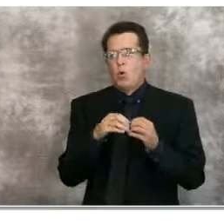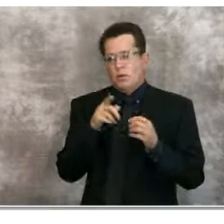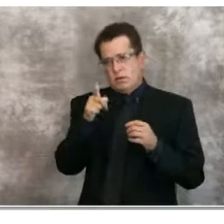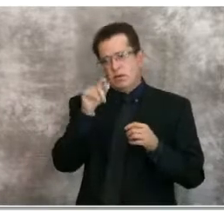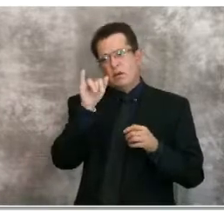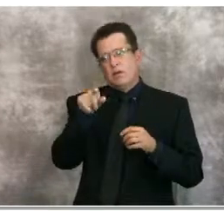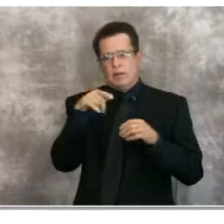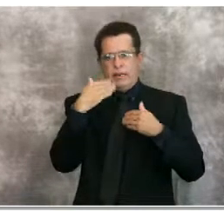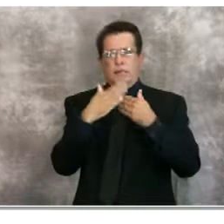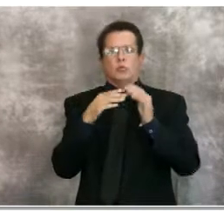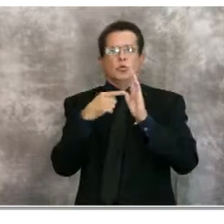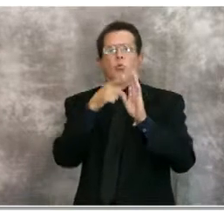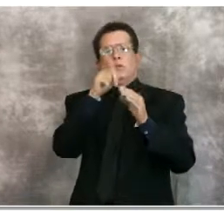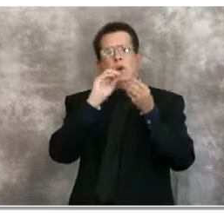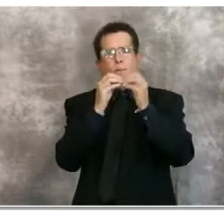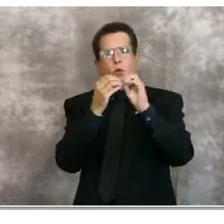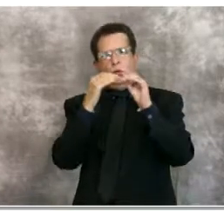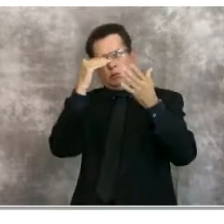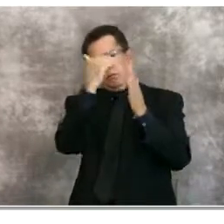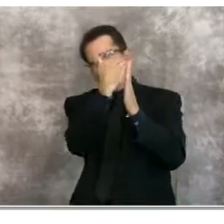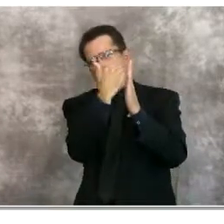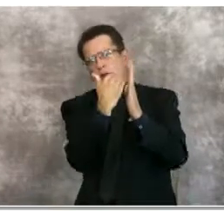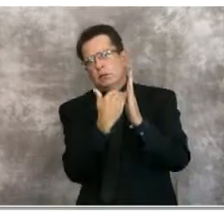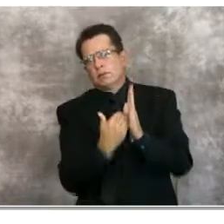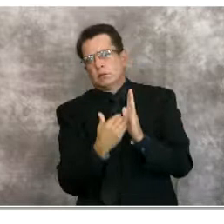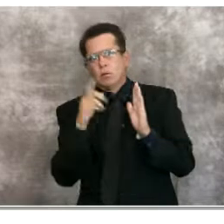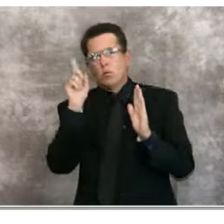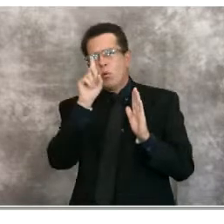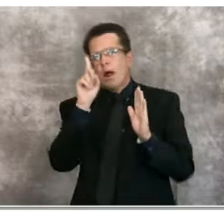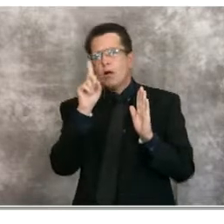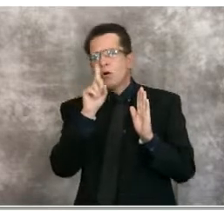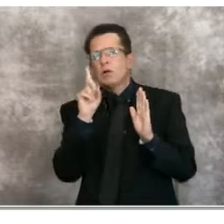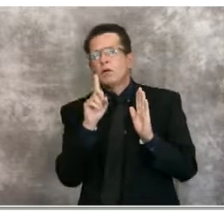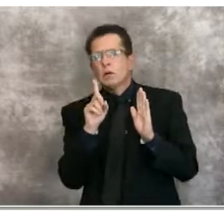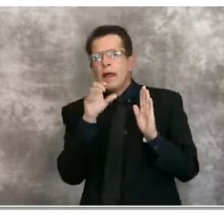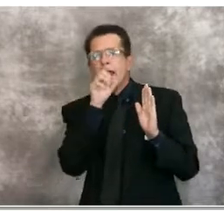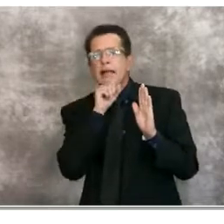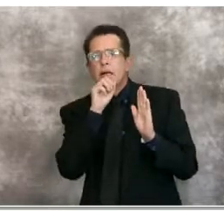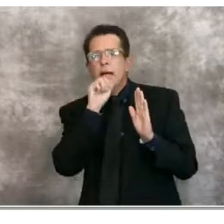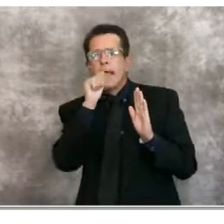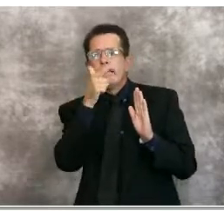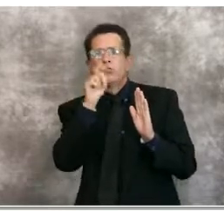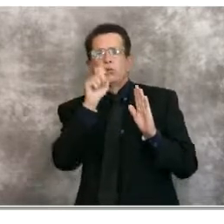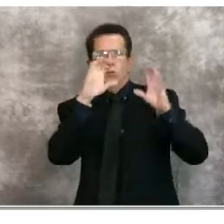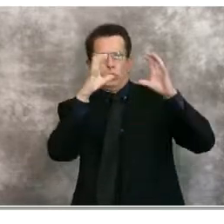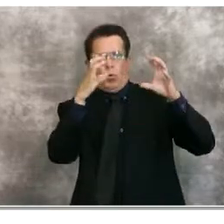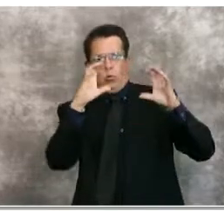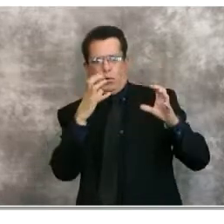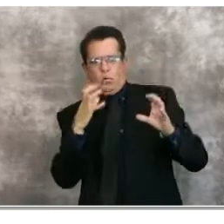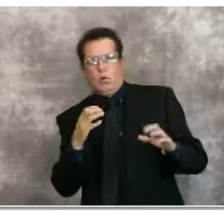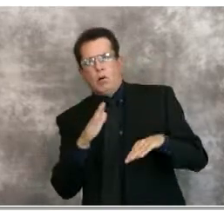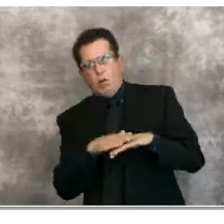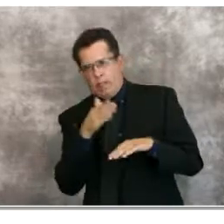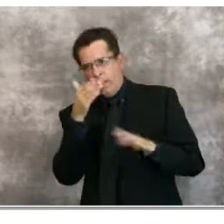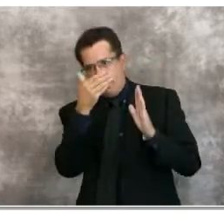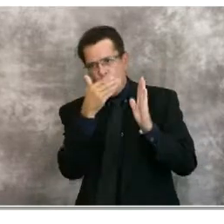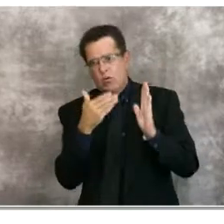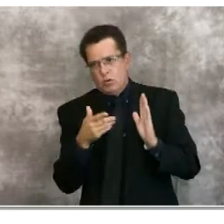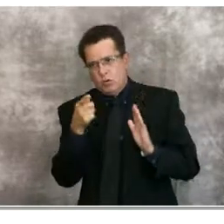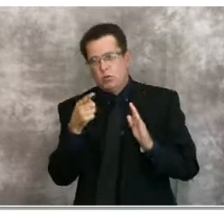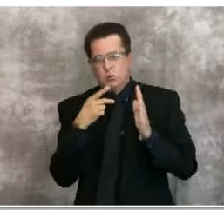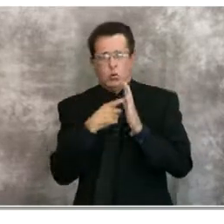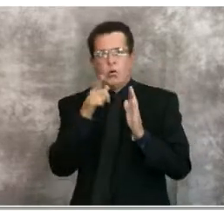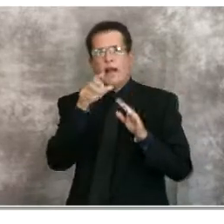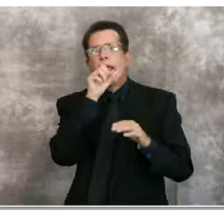this provides overall statistics and demographics for all of our cases. As a reminder, the